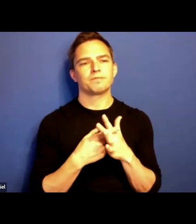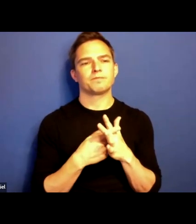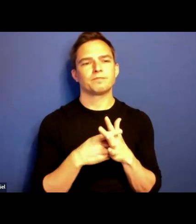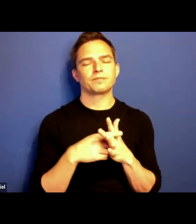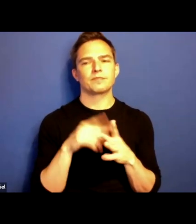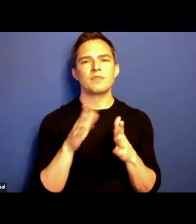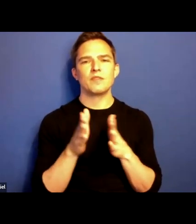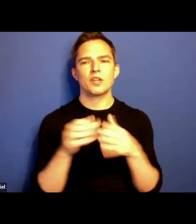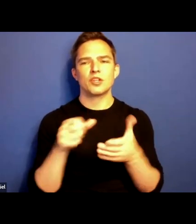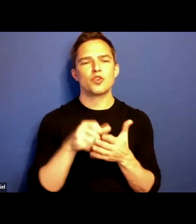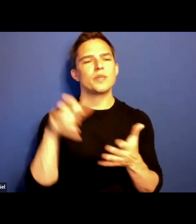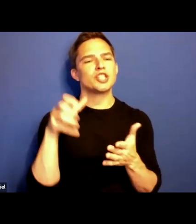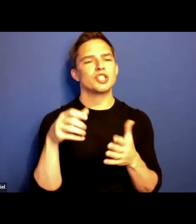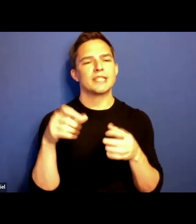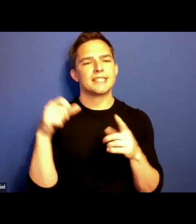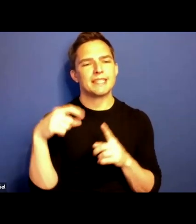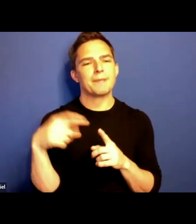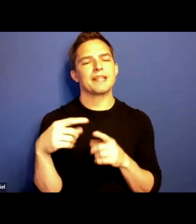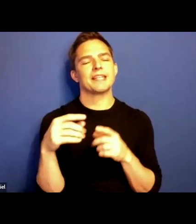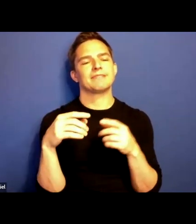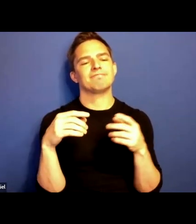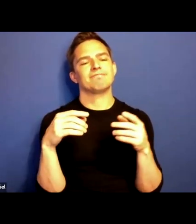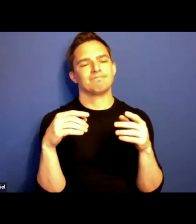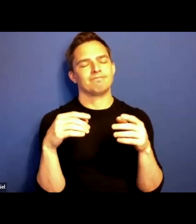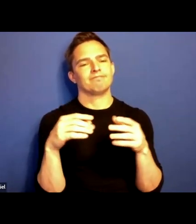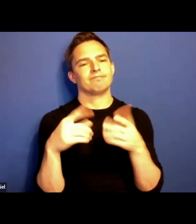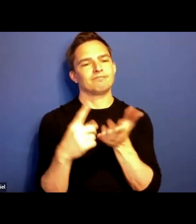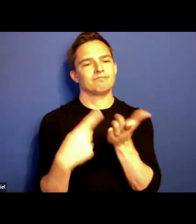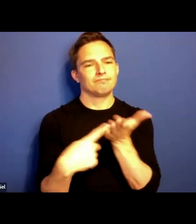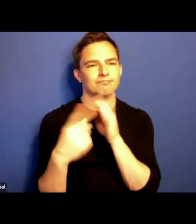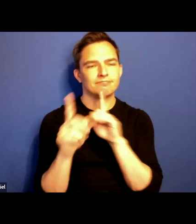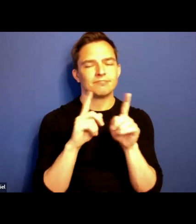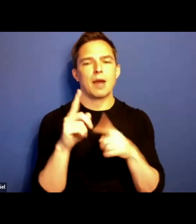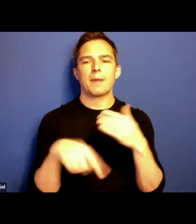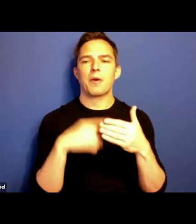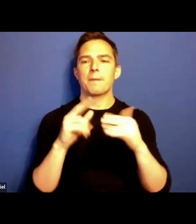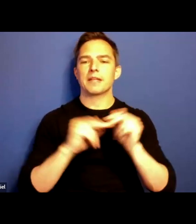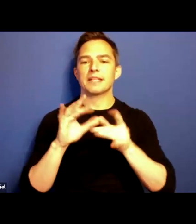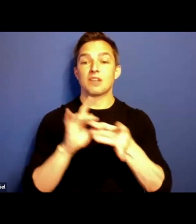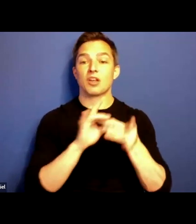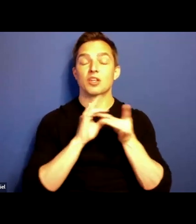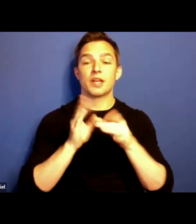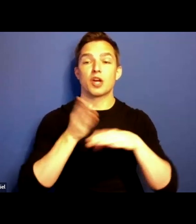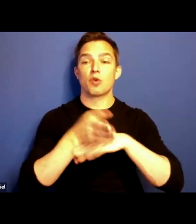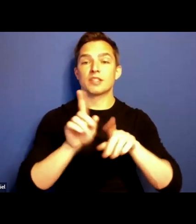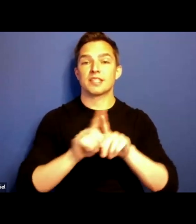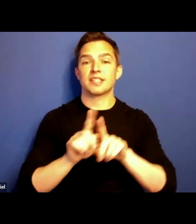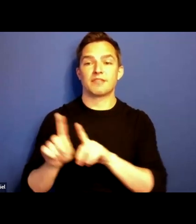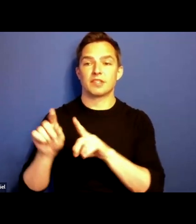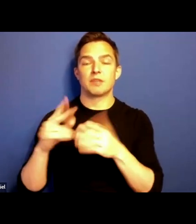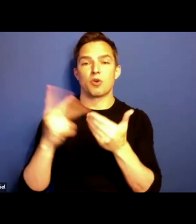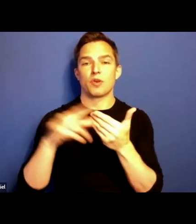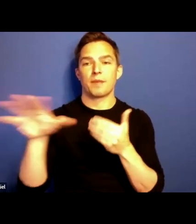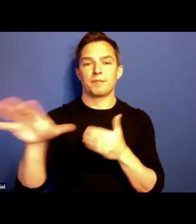stimulating conversations around the importance of building solidarity across movements. I would like to share what a fellow